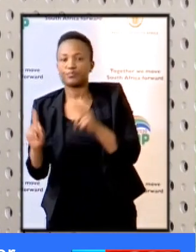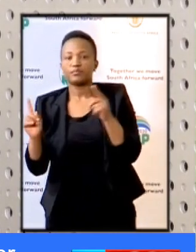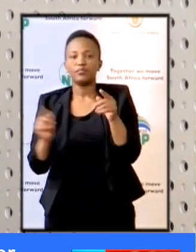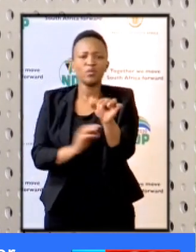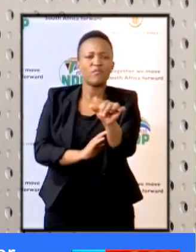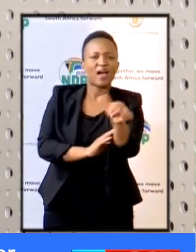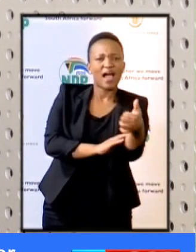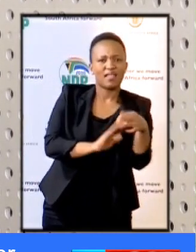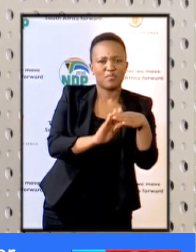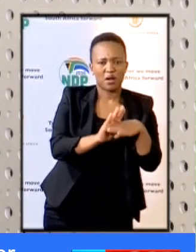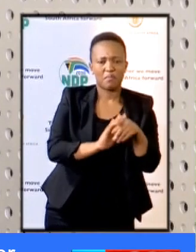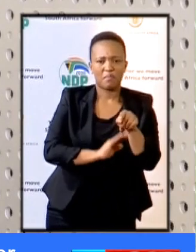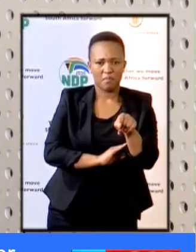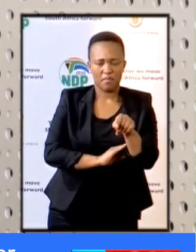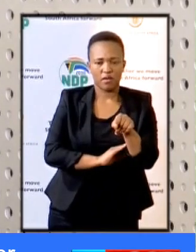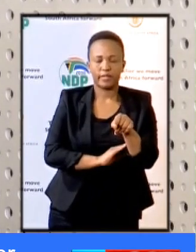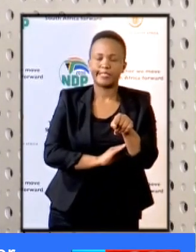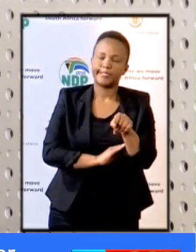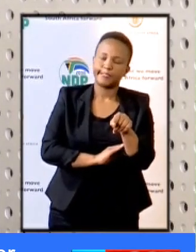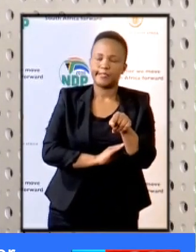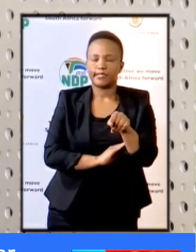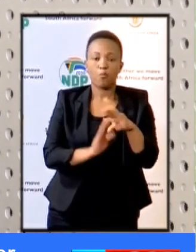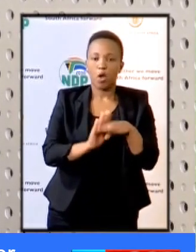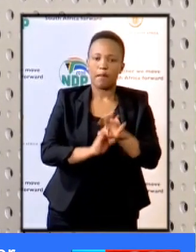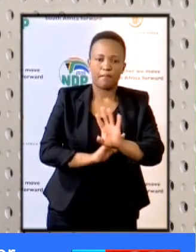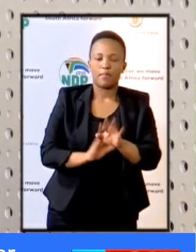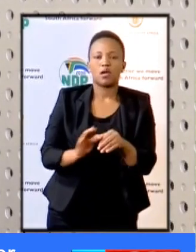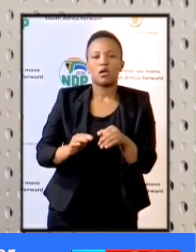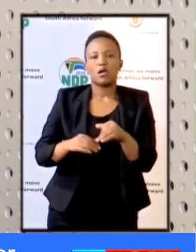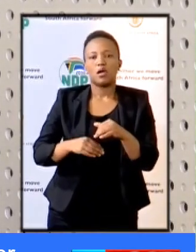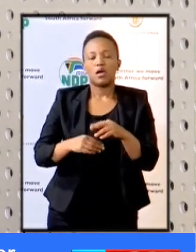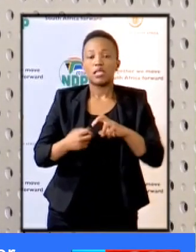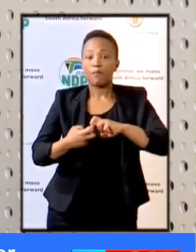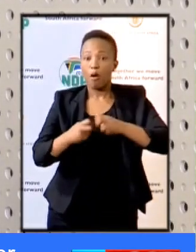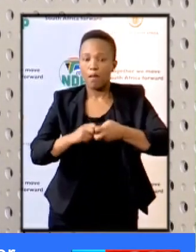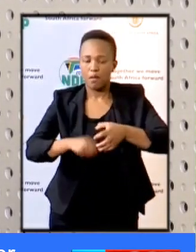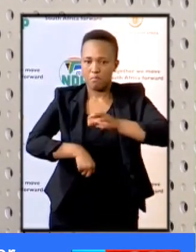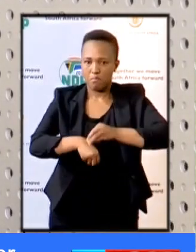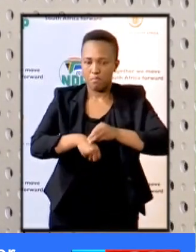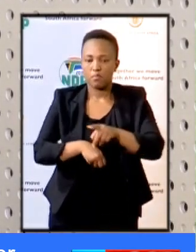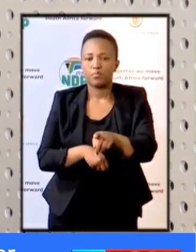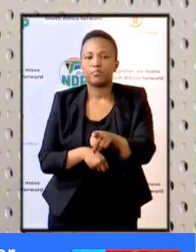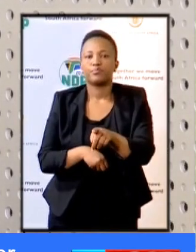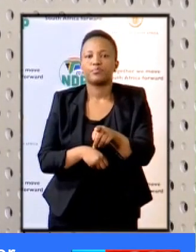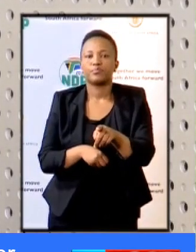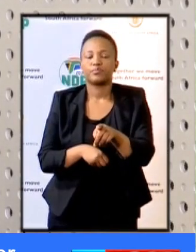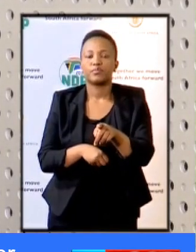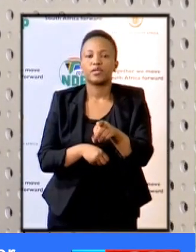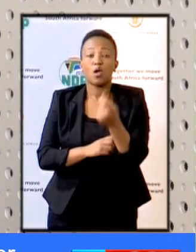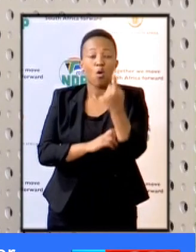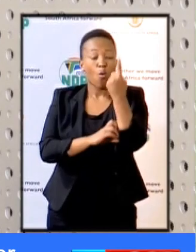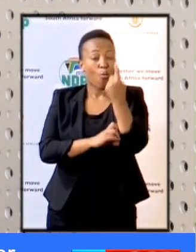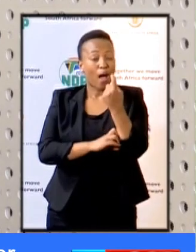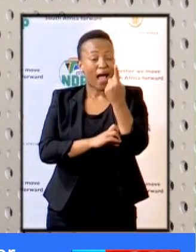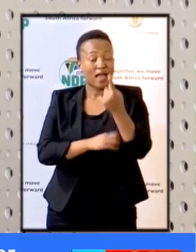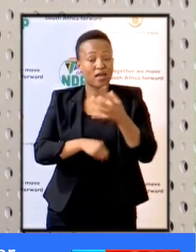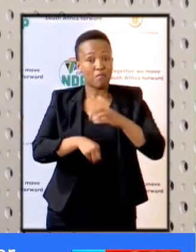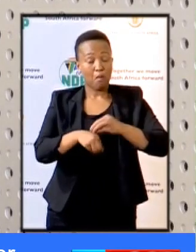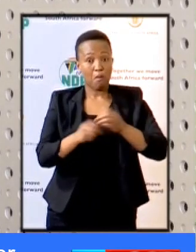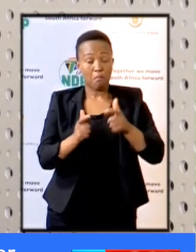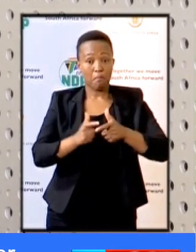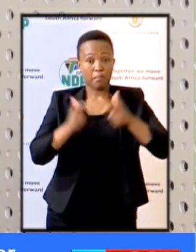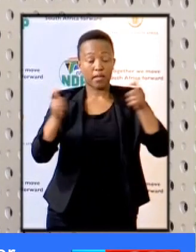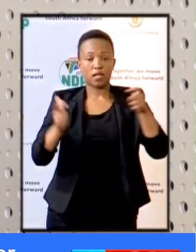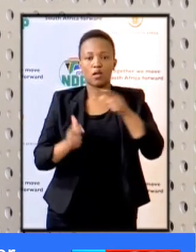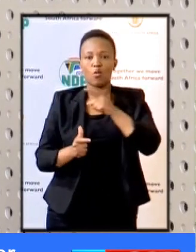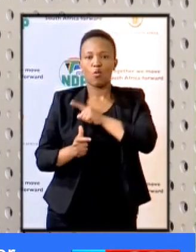programs problems that we know as a sector. The one which is really outstanding is